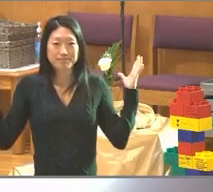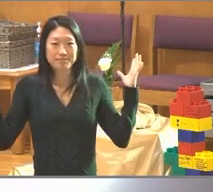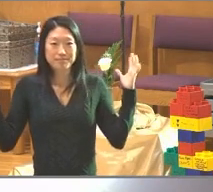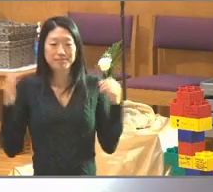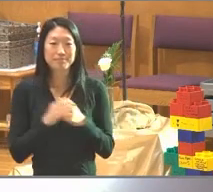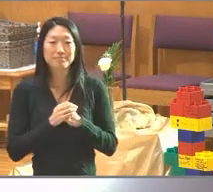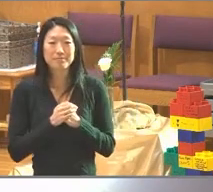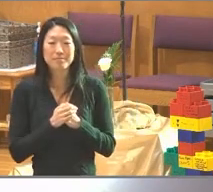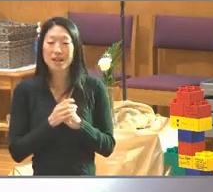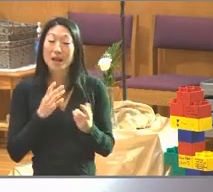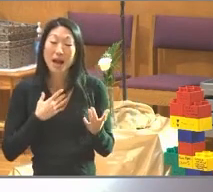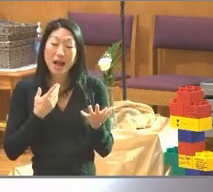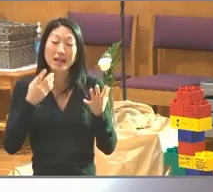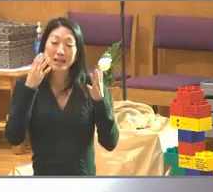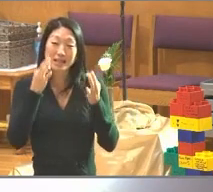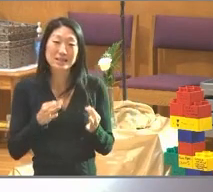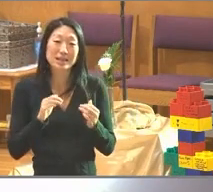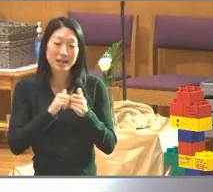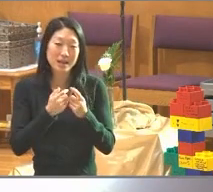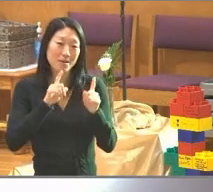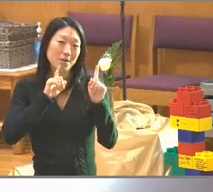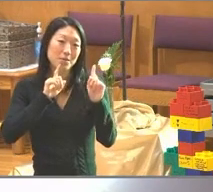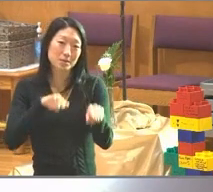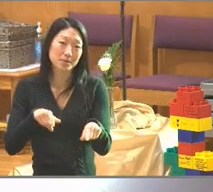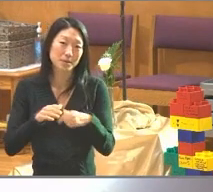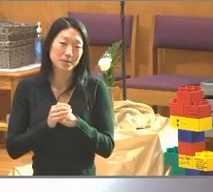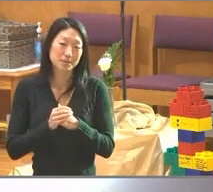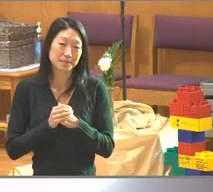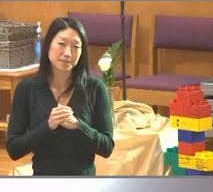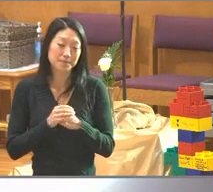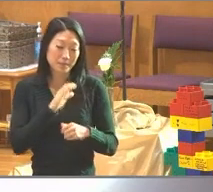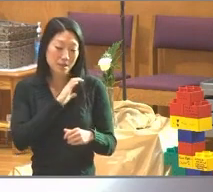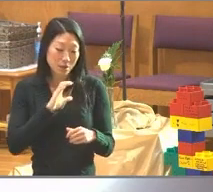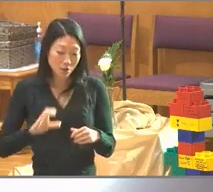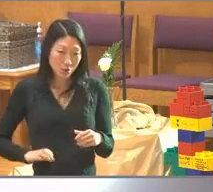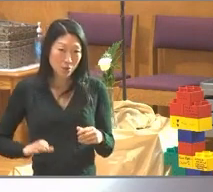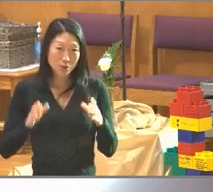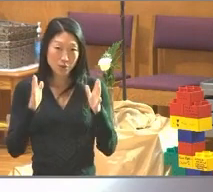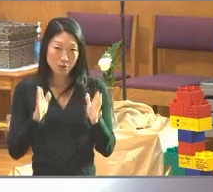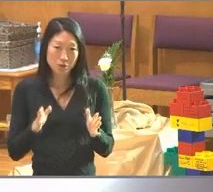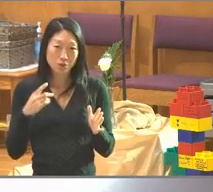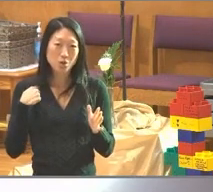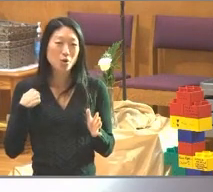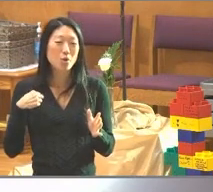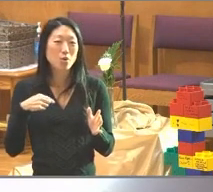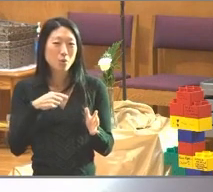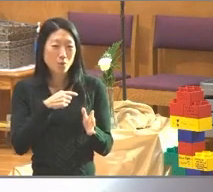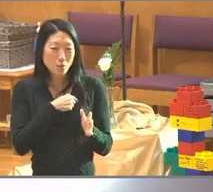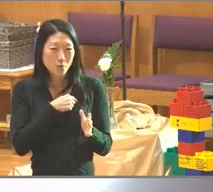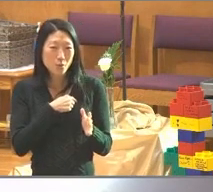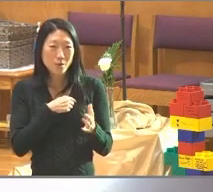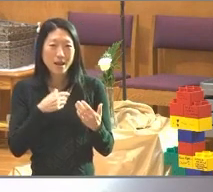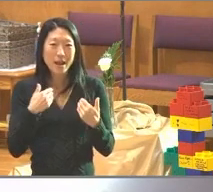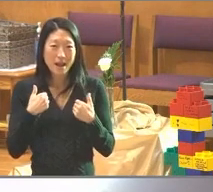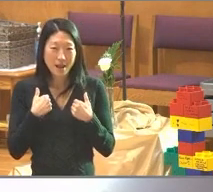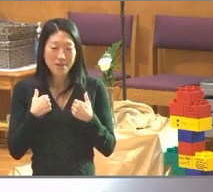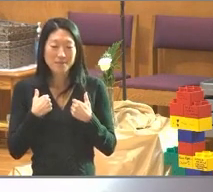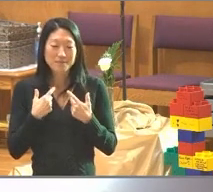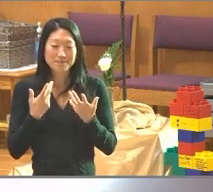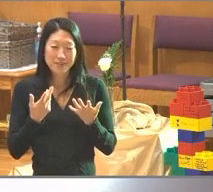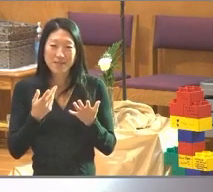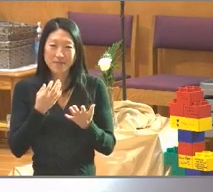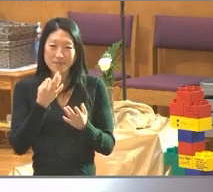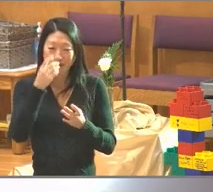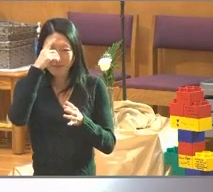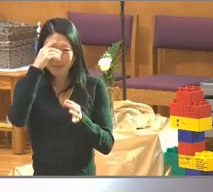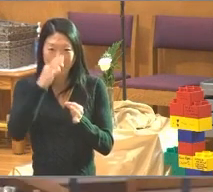choose how I react. As Christians, we have a confessional faith, not because we are weak, but because God